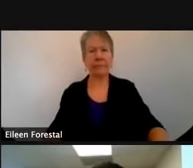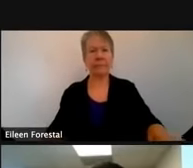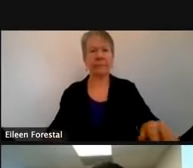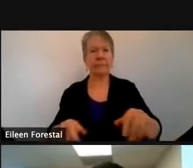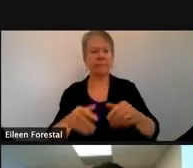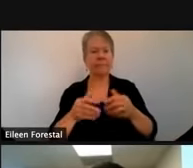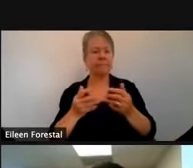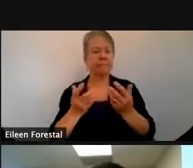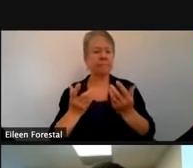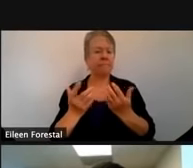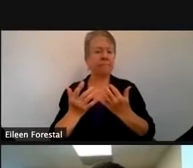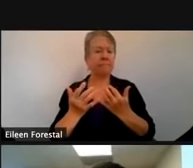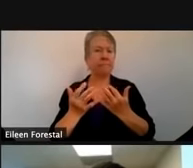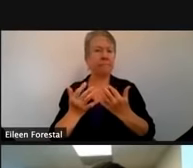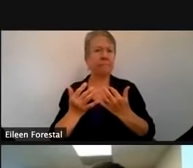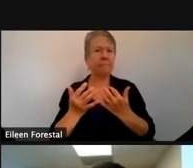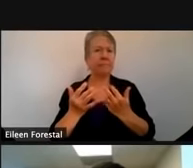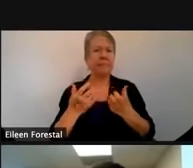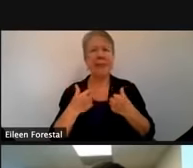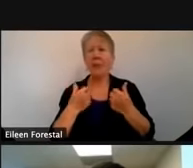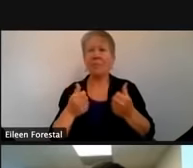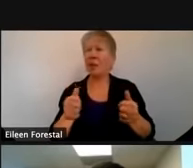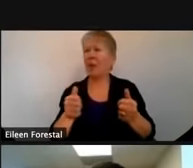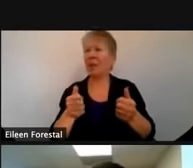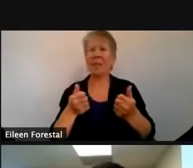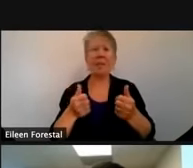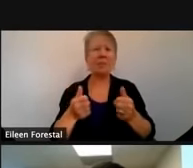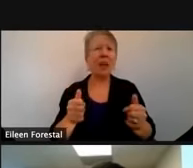We're trying to